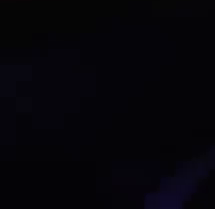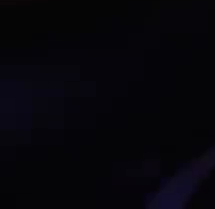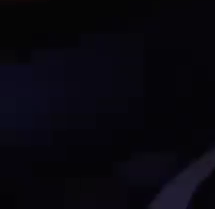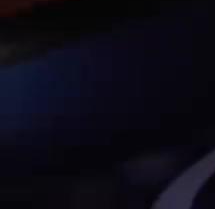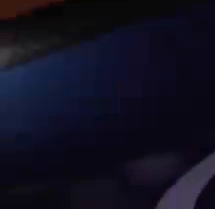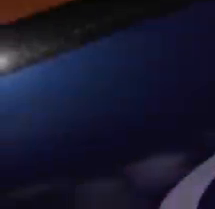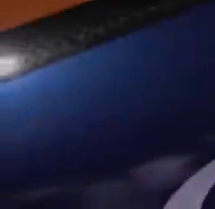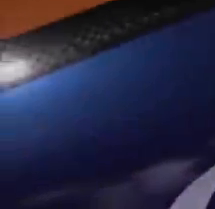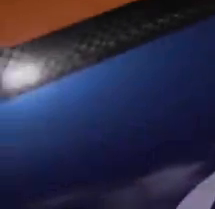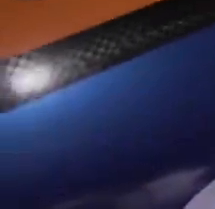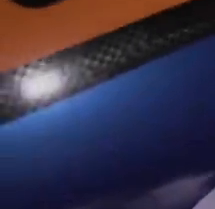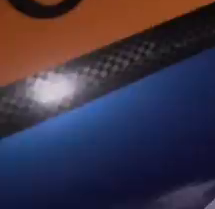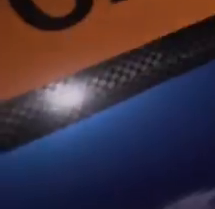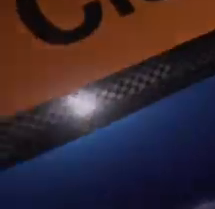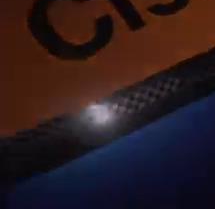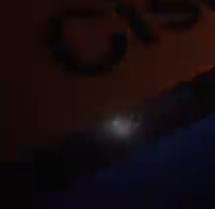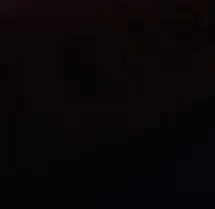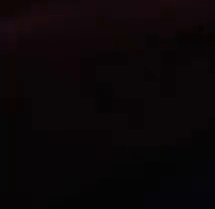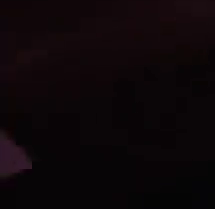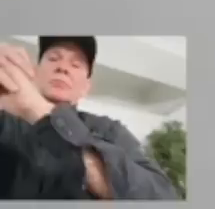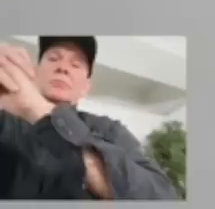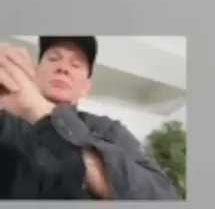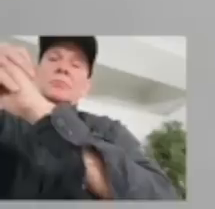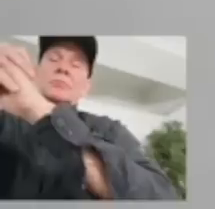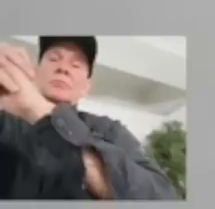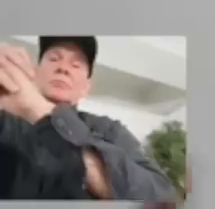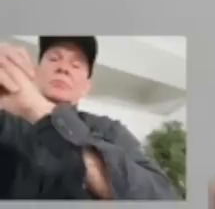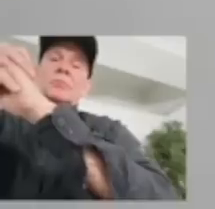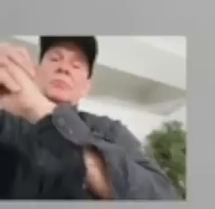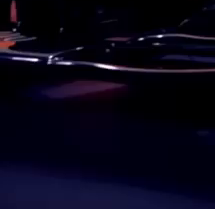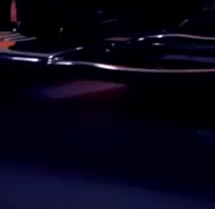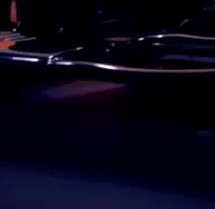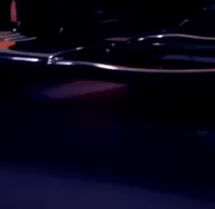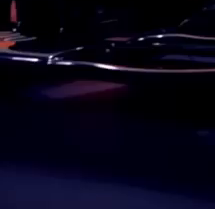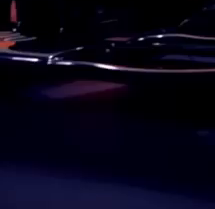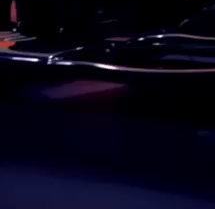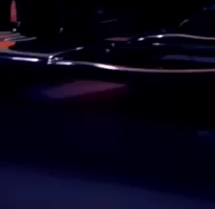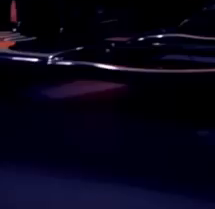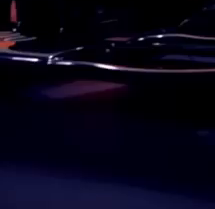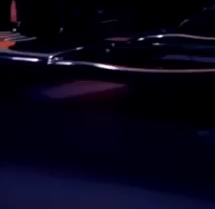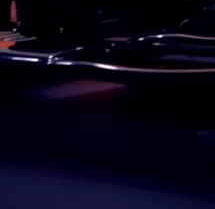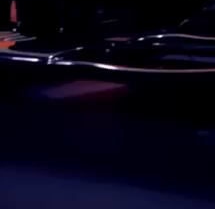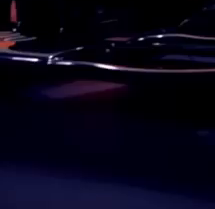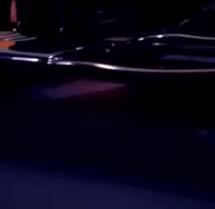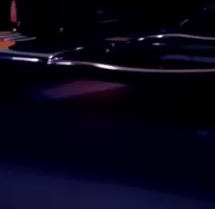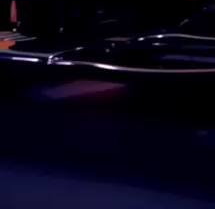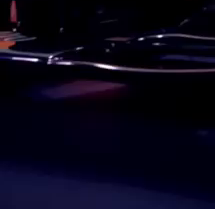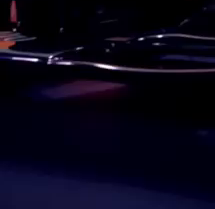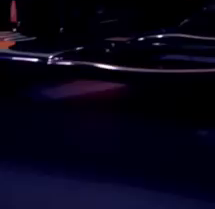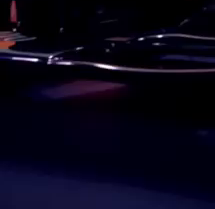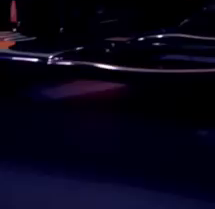our Akebono aren't listed as a partner. They're not listed on the technical parts of the cars. It just says brakes rather than Akebono